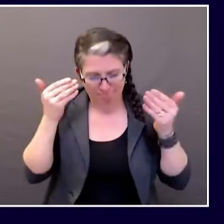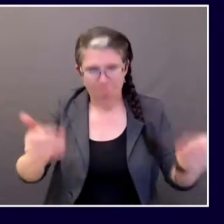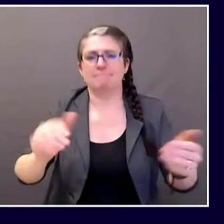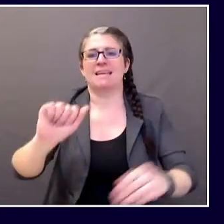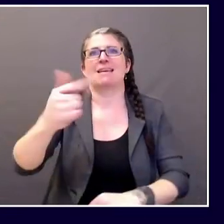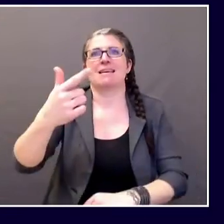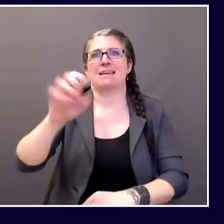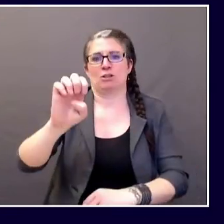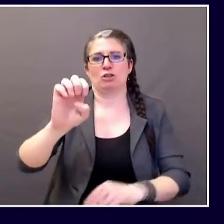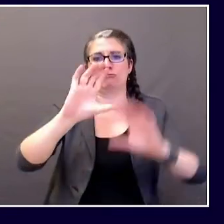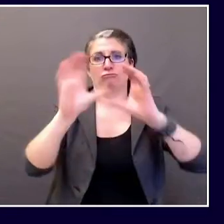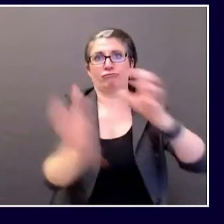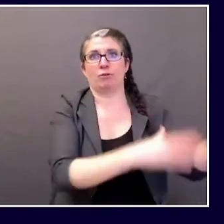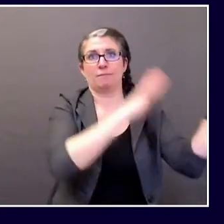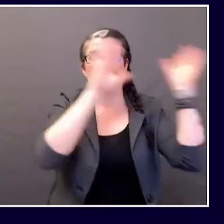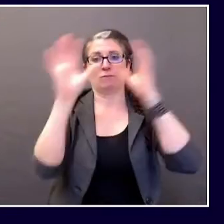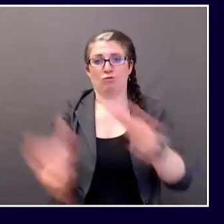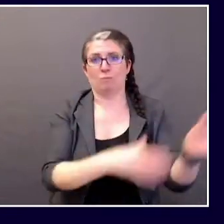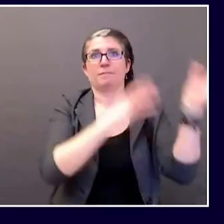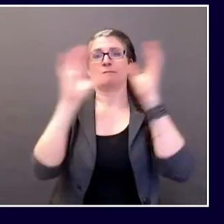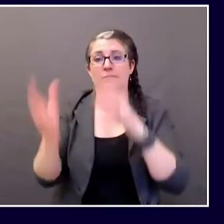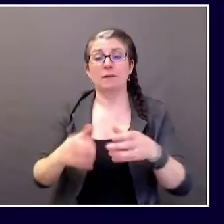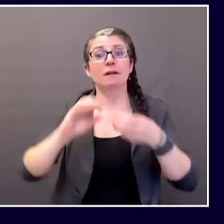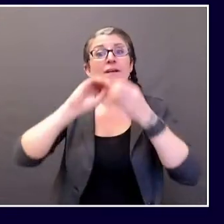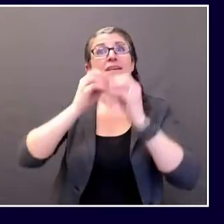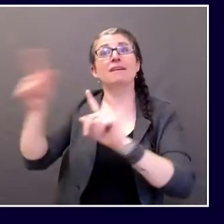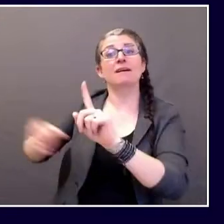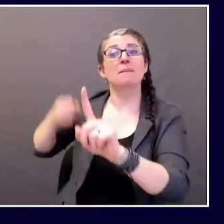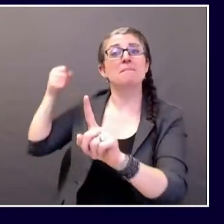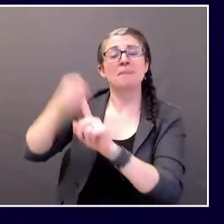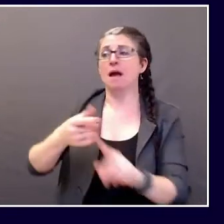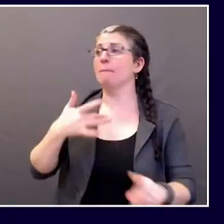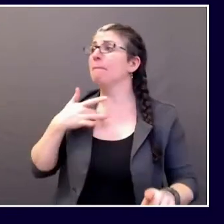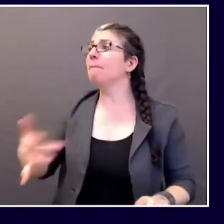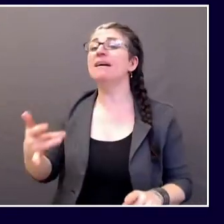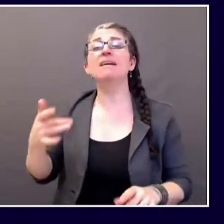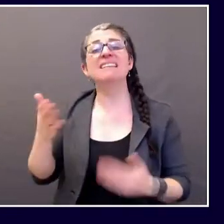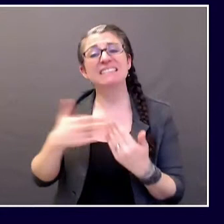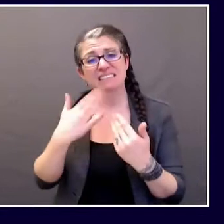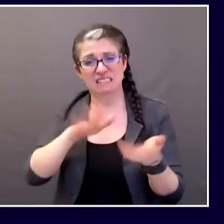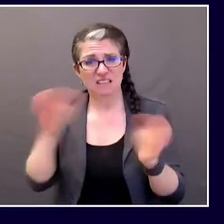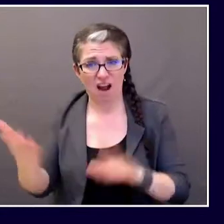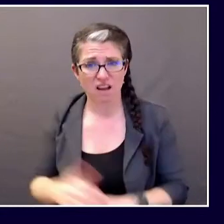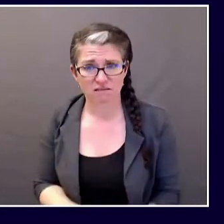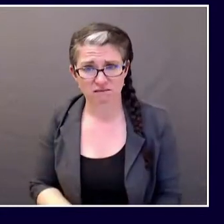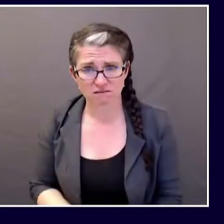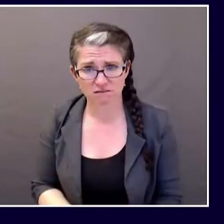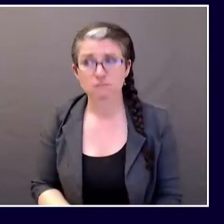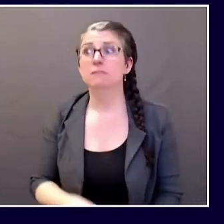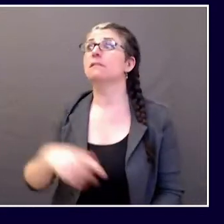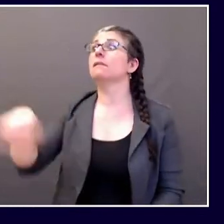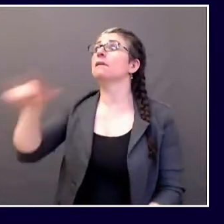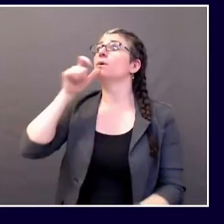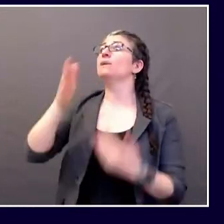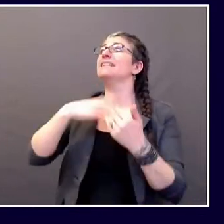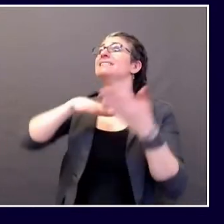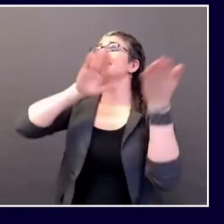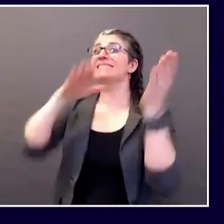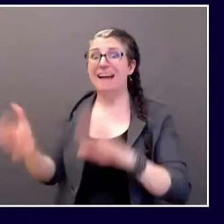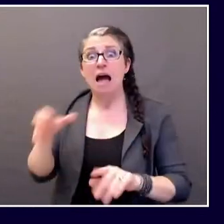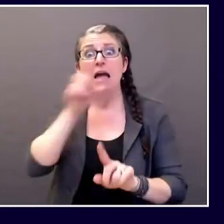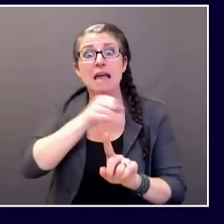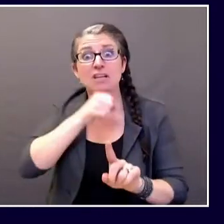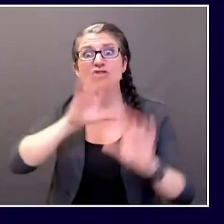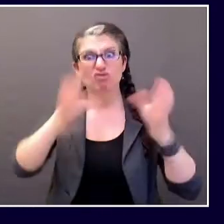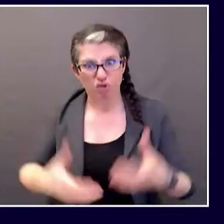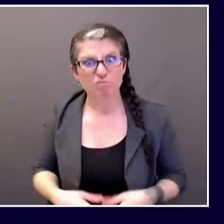I will only add that I agree with everything that Dr. Shah just said, but we share the frustration that we